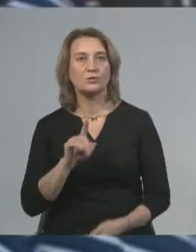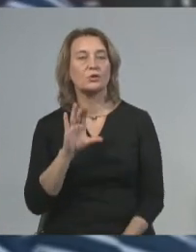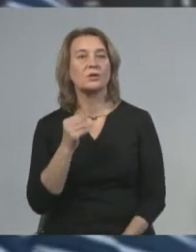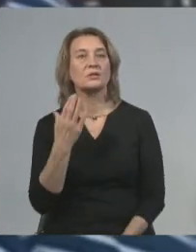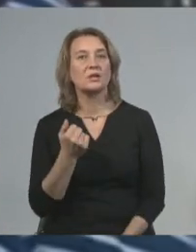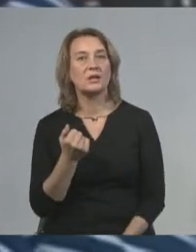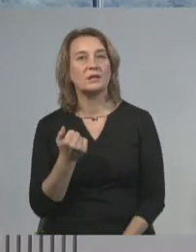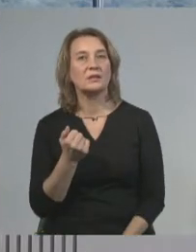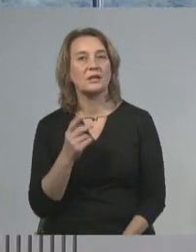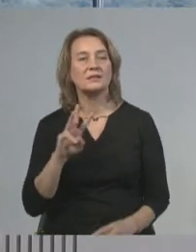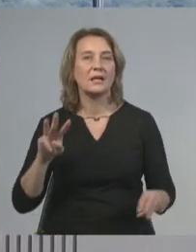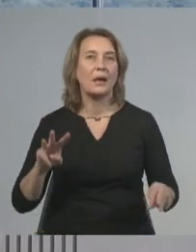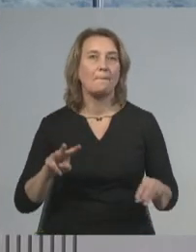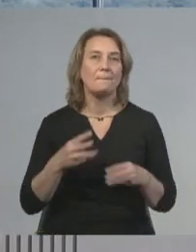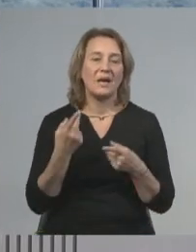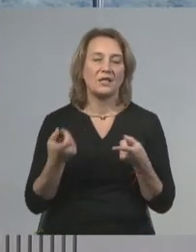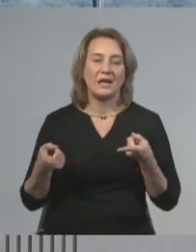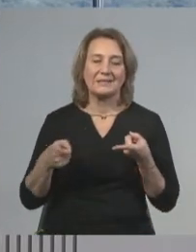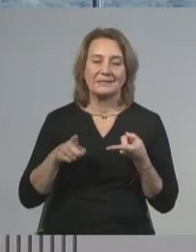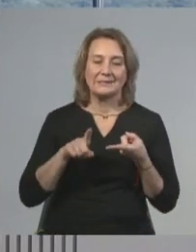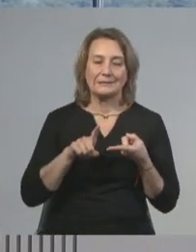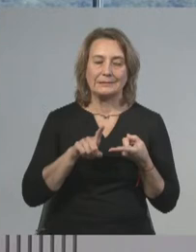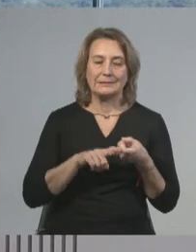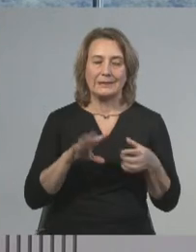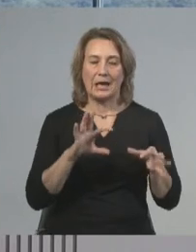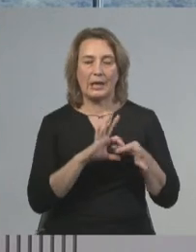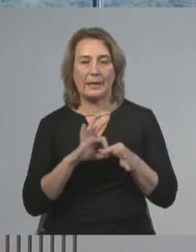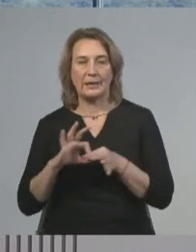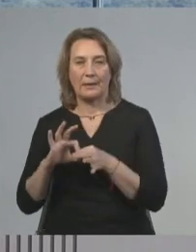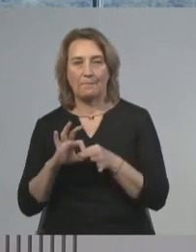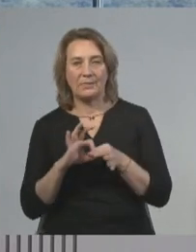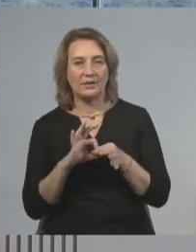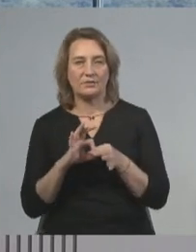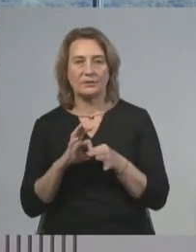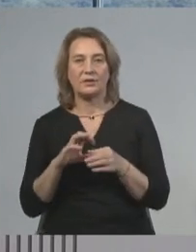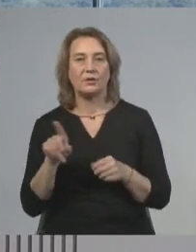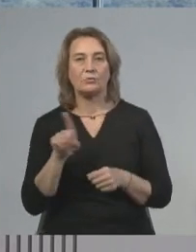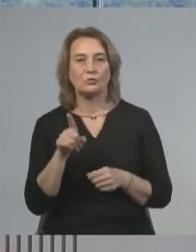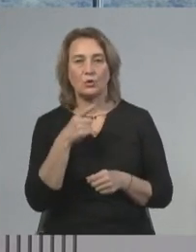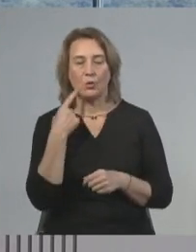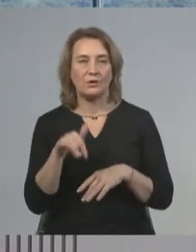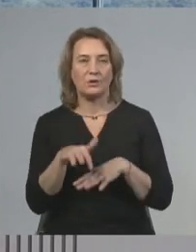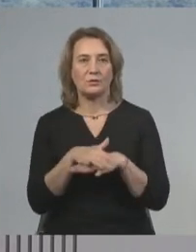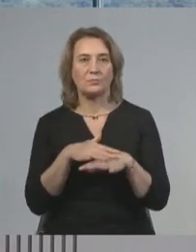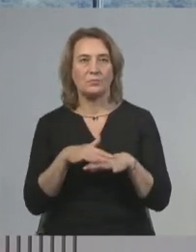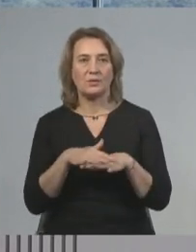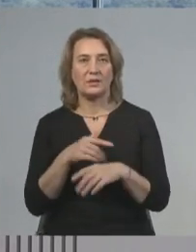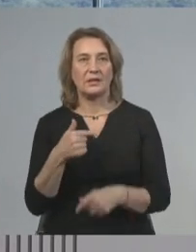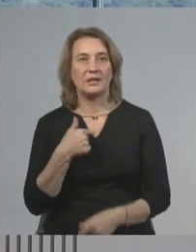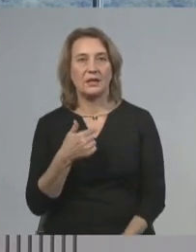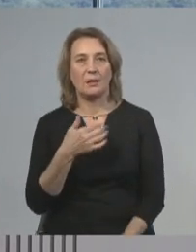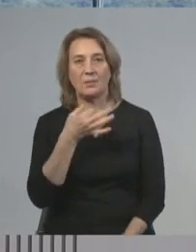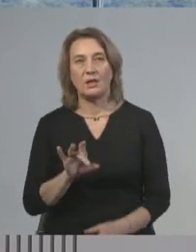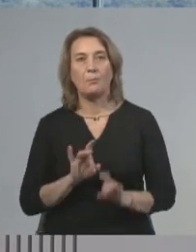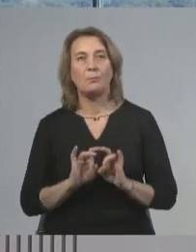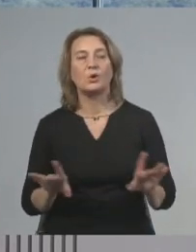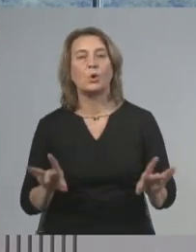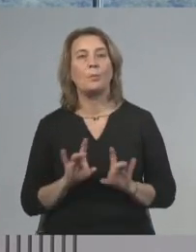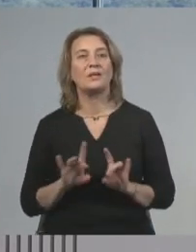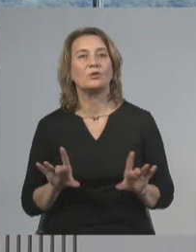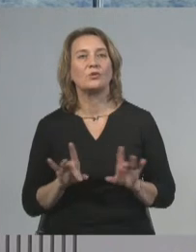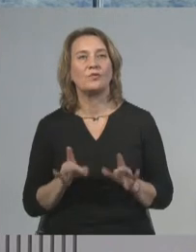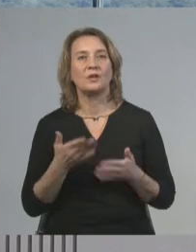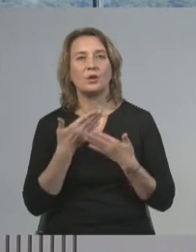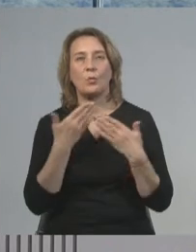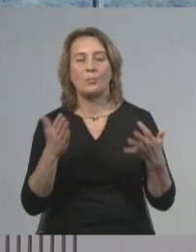thank you so much mila sasha what is your opinion uh is it the media that creates stereotypes also just